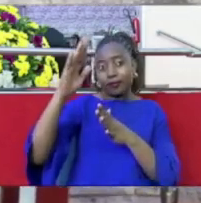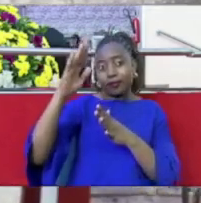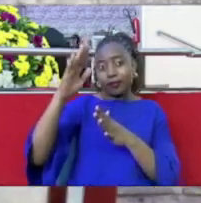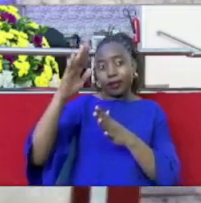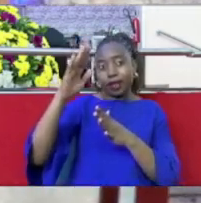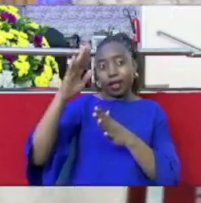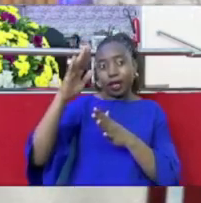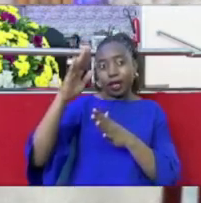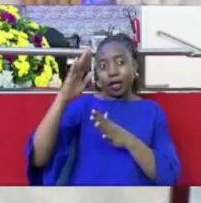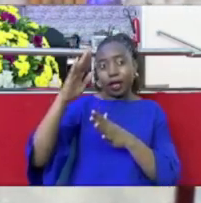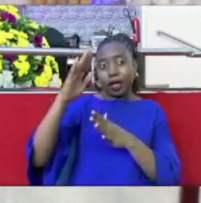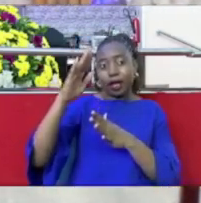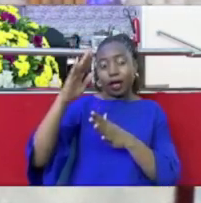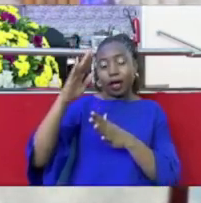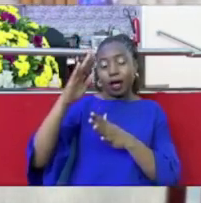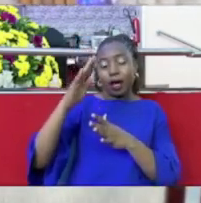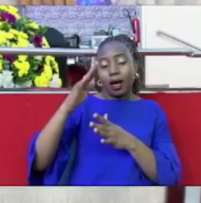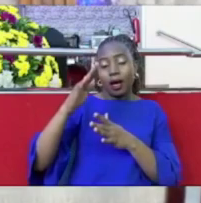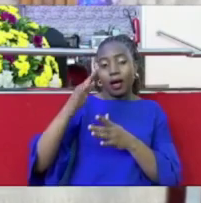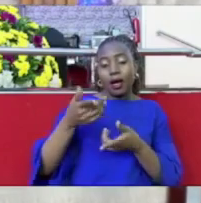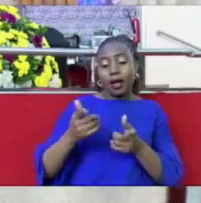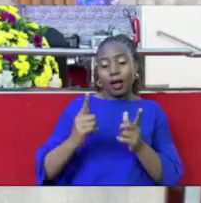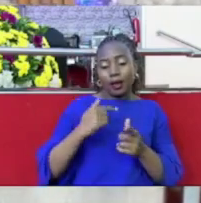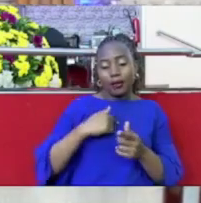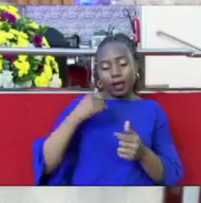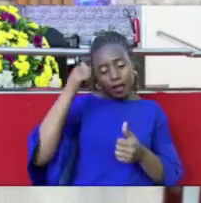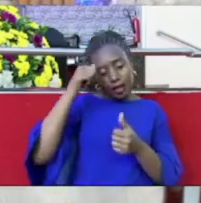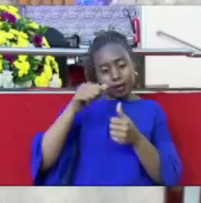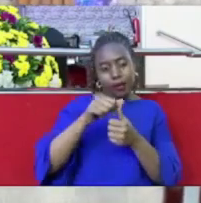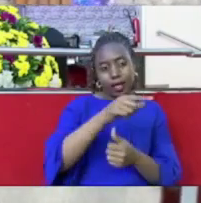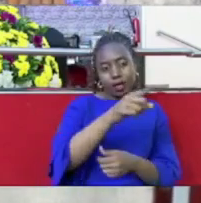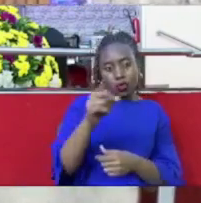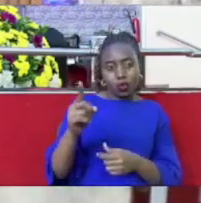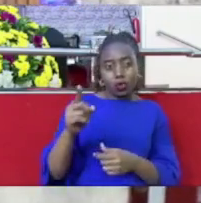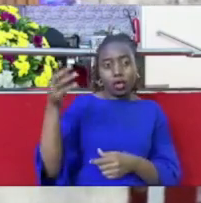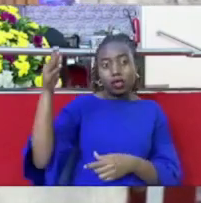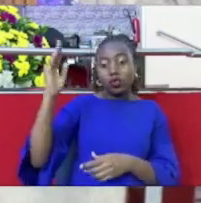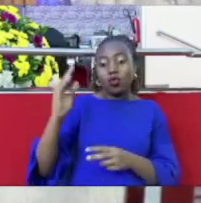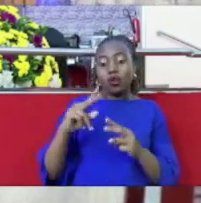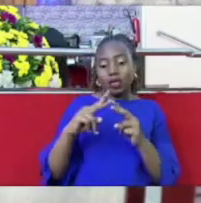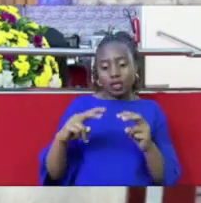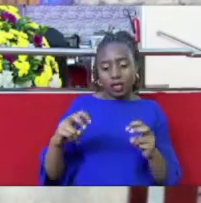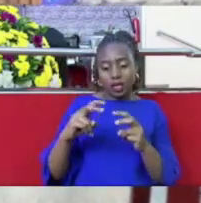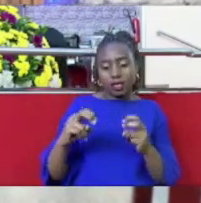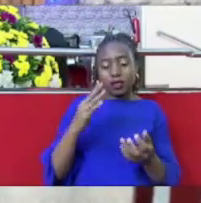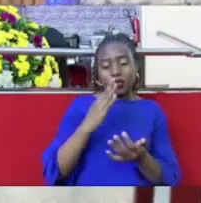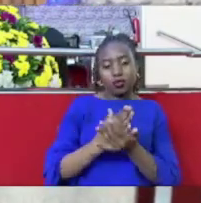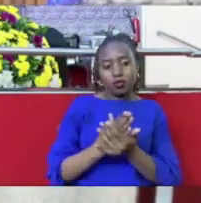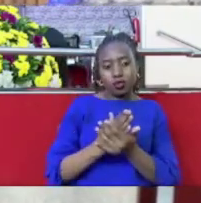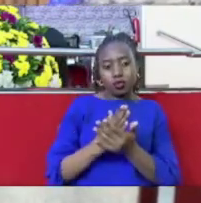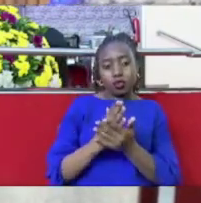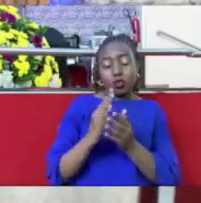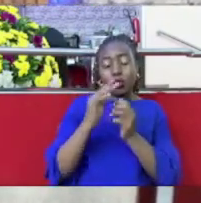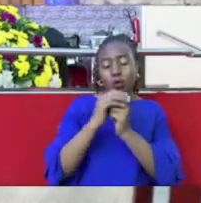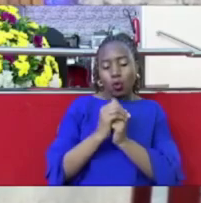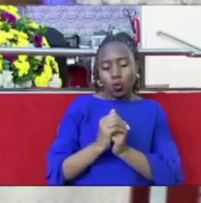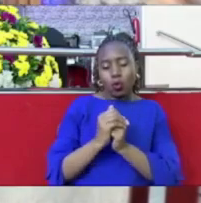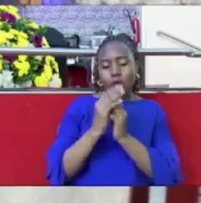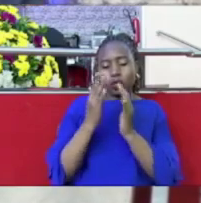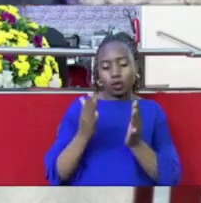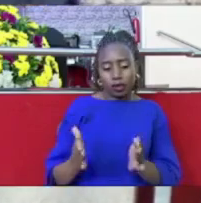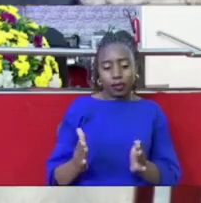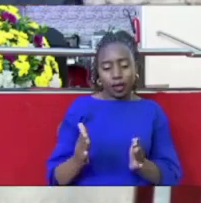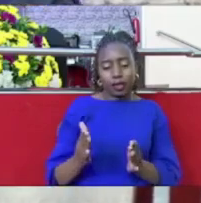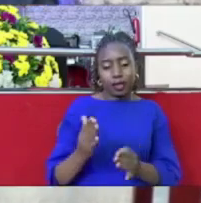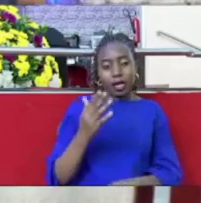for true worshippers. Nataka nikukumbushe kwamba Mungu anatafuta waumini wa kweli. Your prayers must or